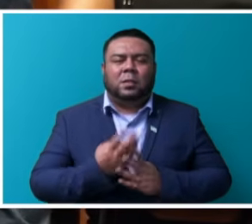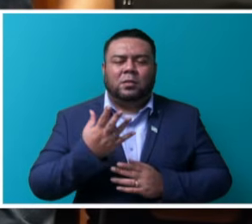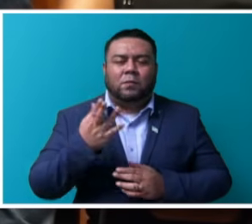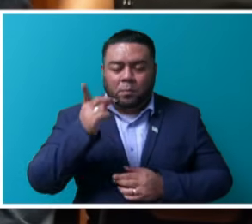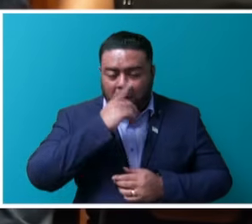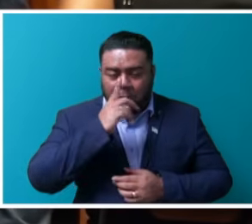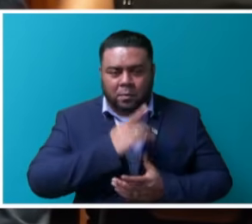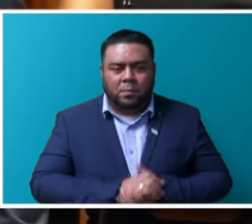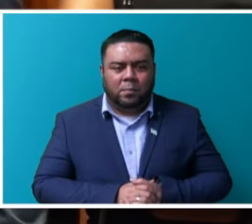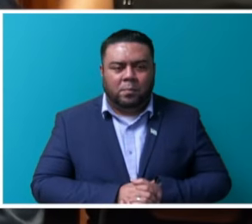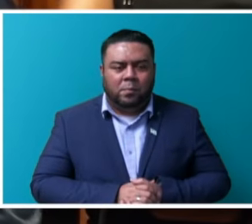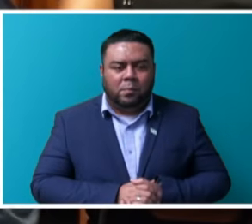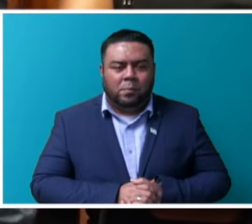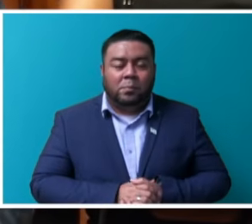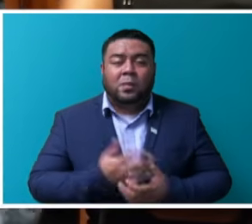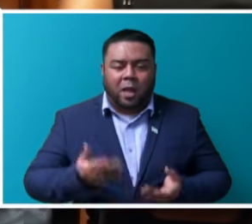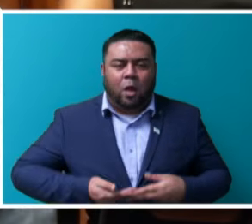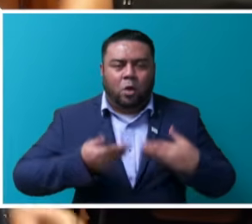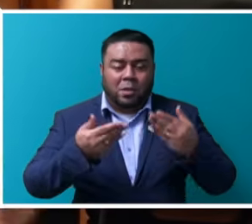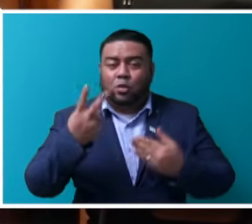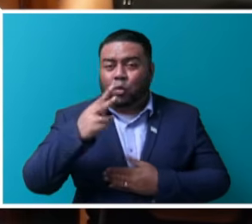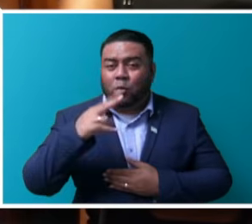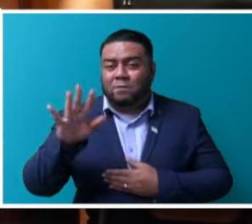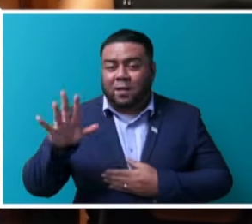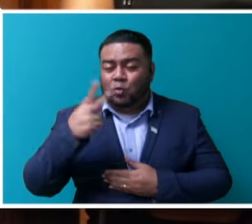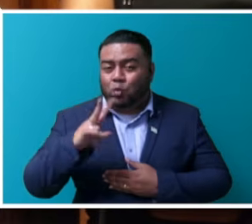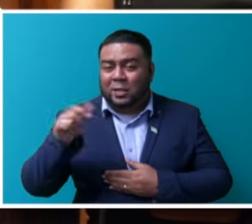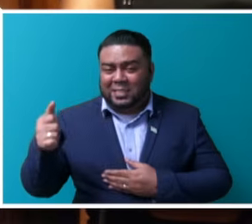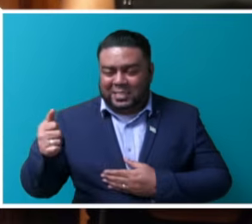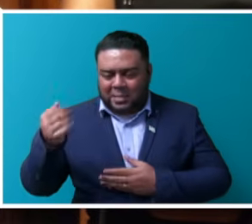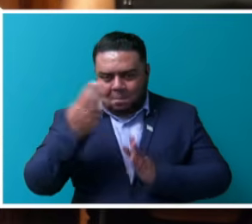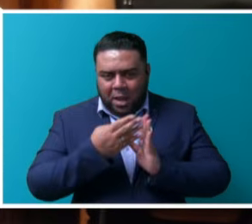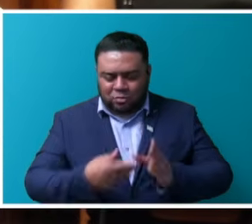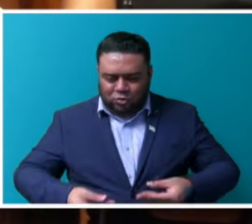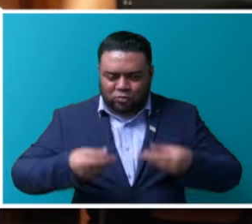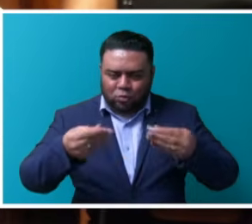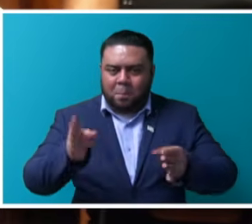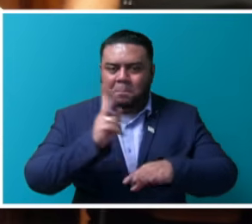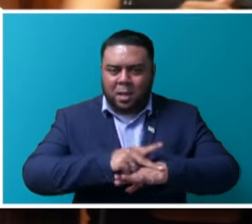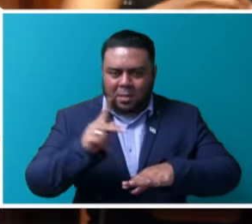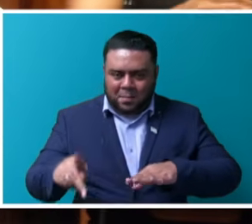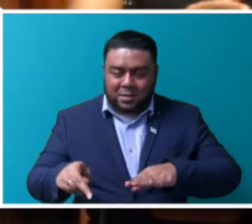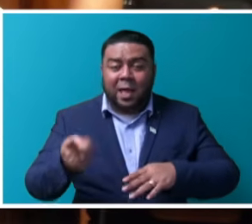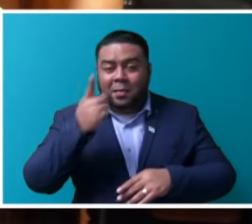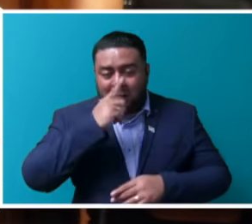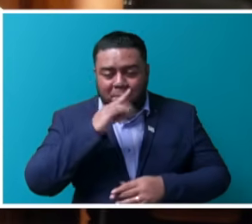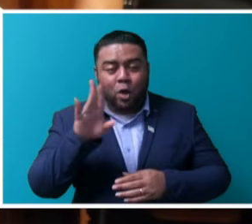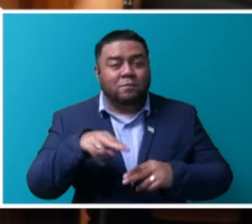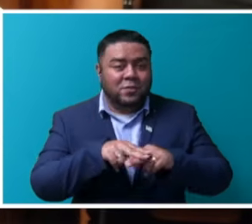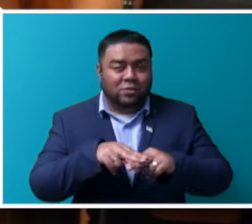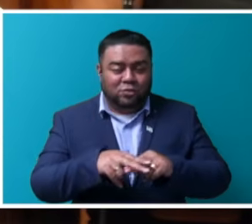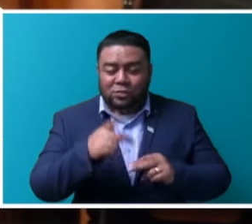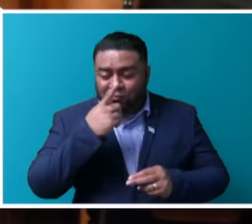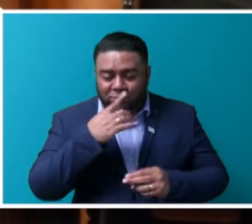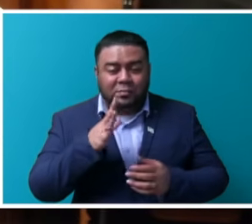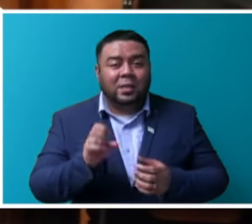people. I commend the 2025-2026 budget to Parliament and the people of Fiji, and